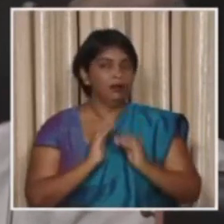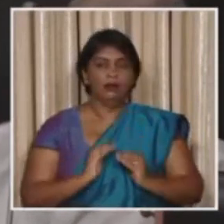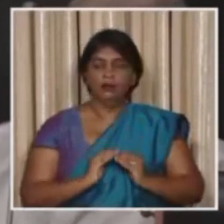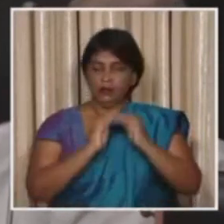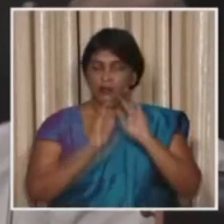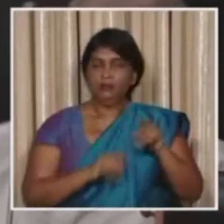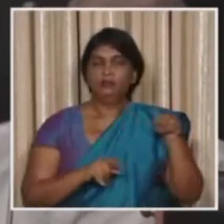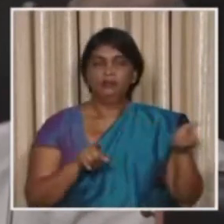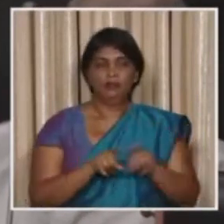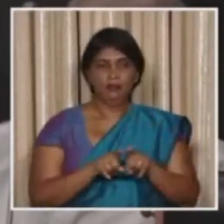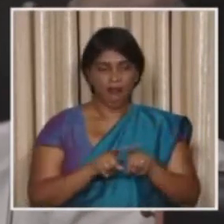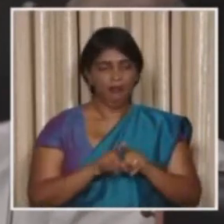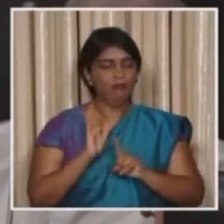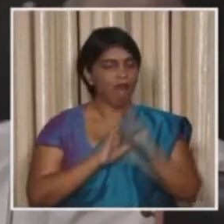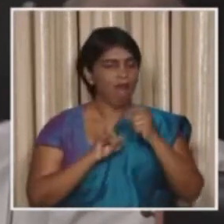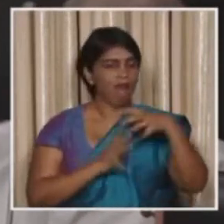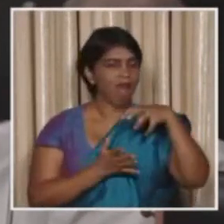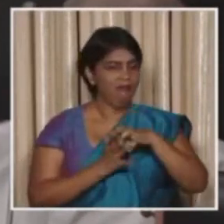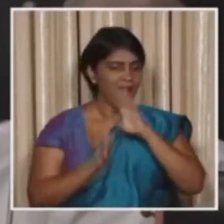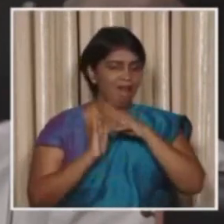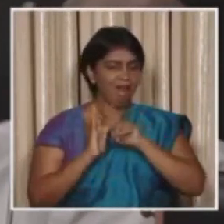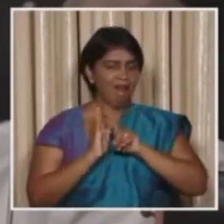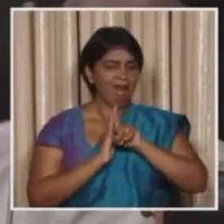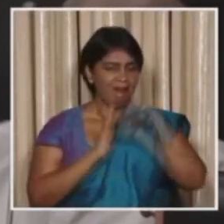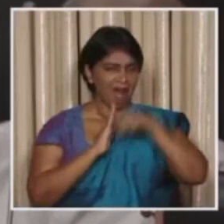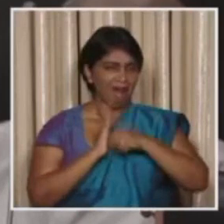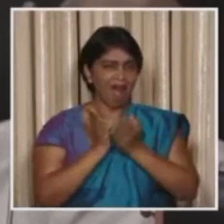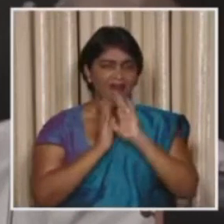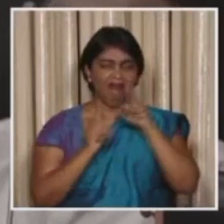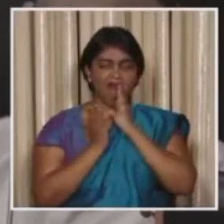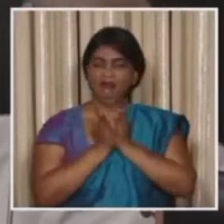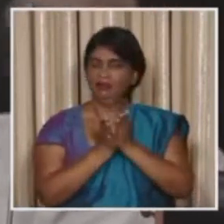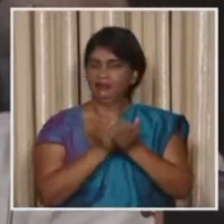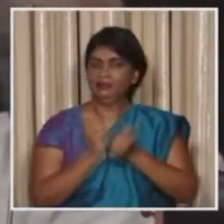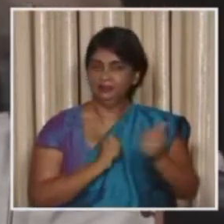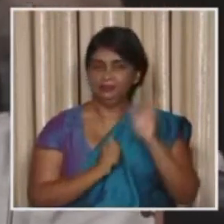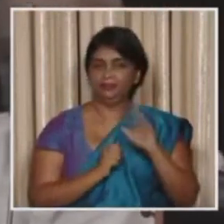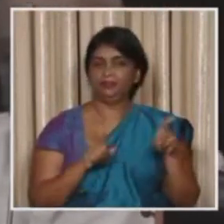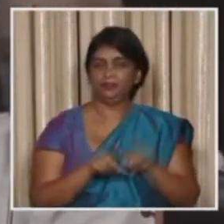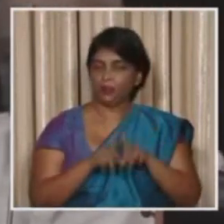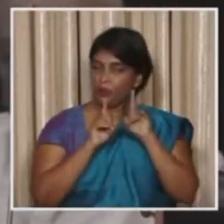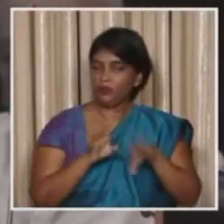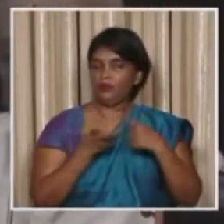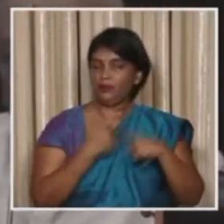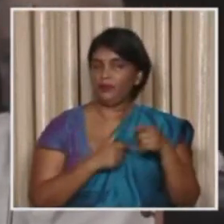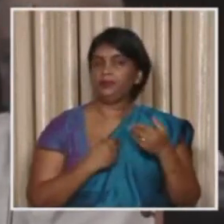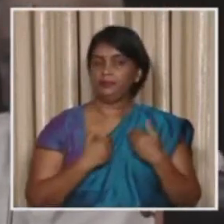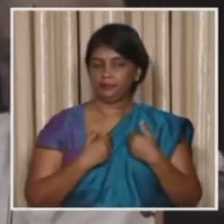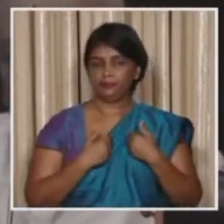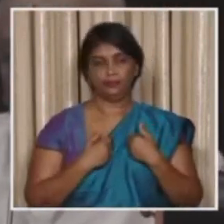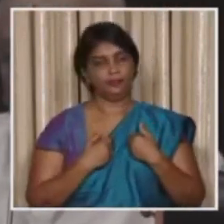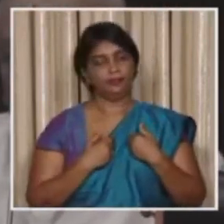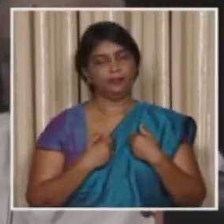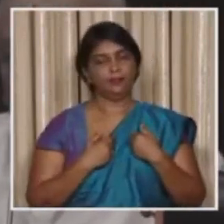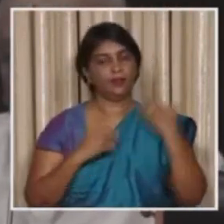are facilities which have been earmarked. The establishment of investment promotion zones in KKs, Paranthan and Vankulam are being